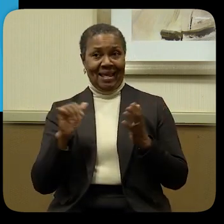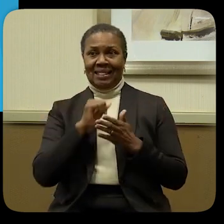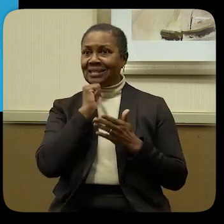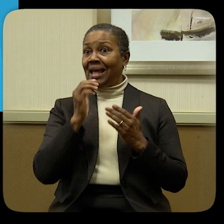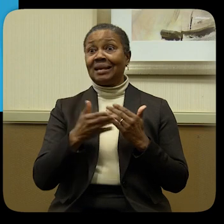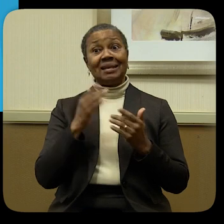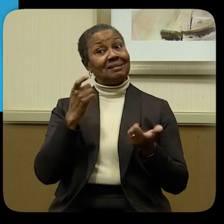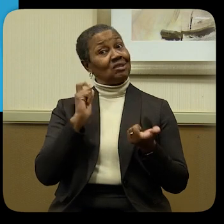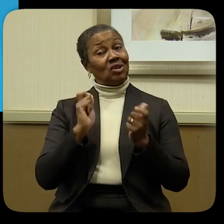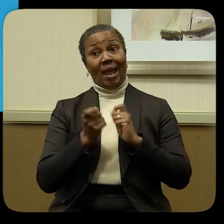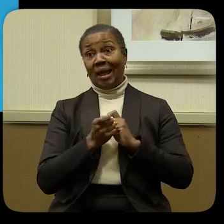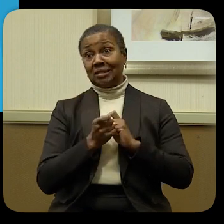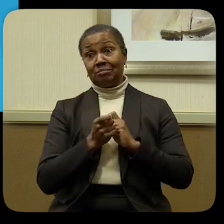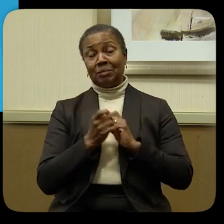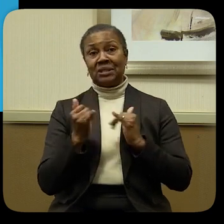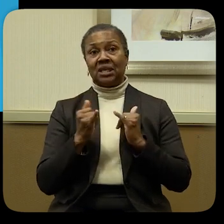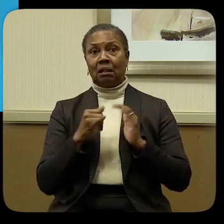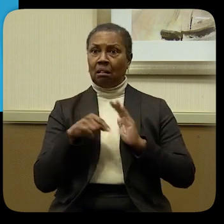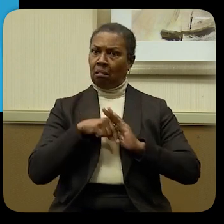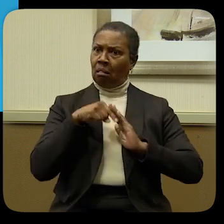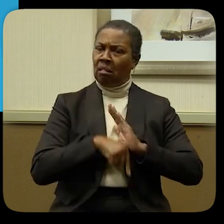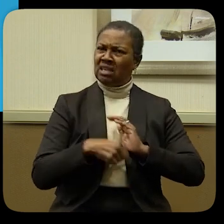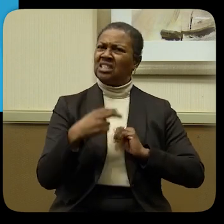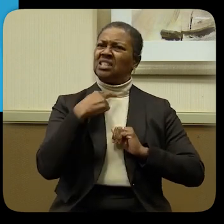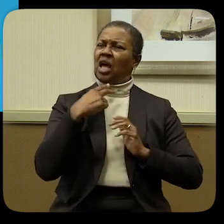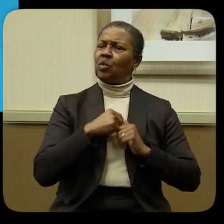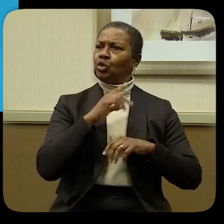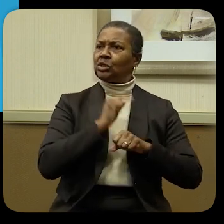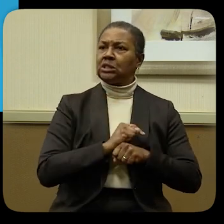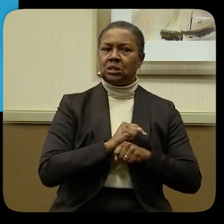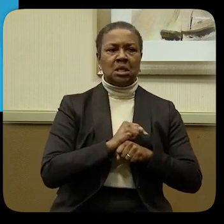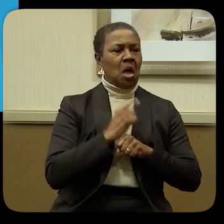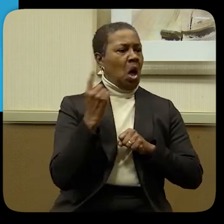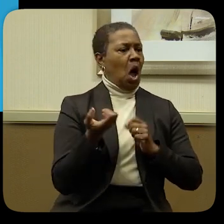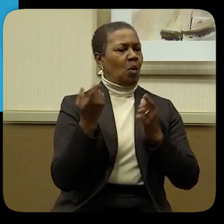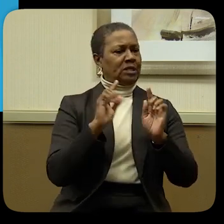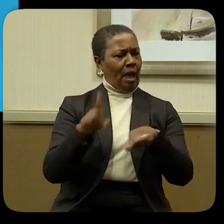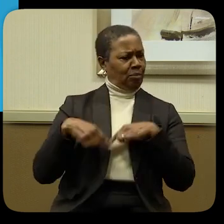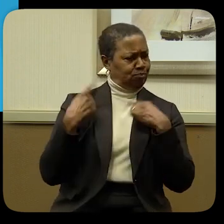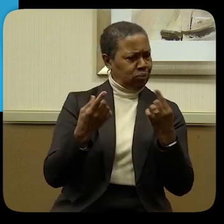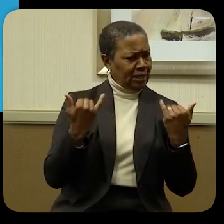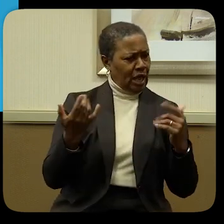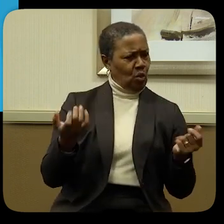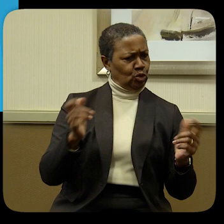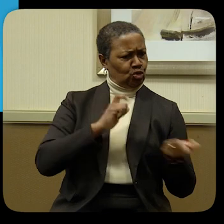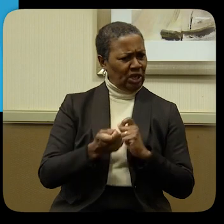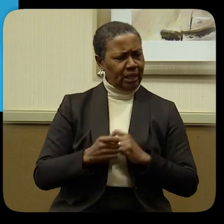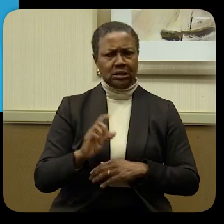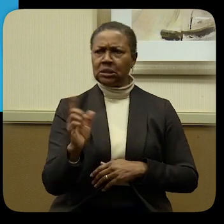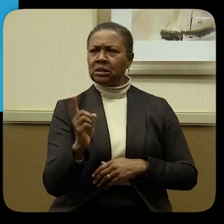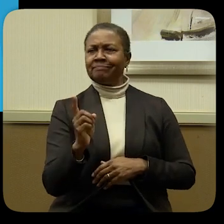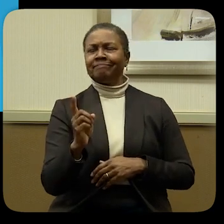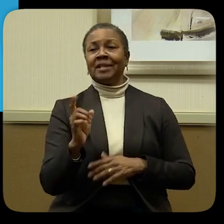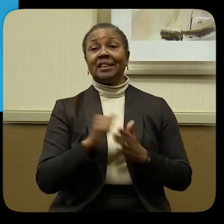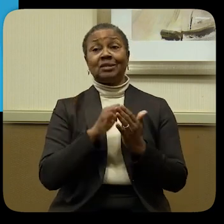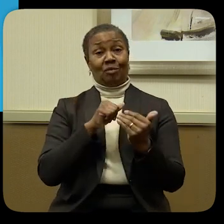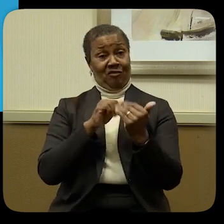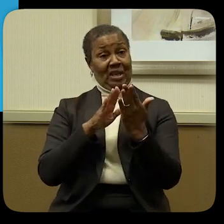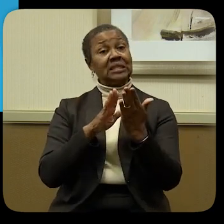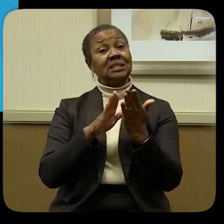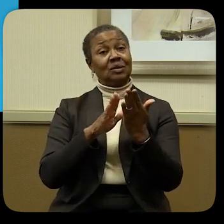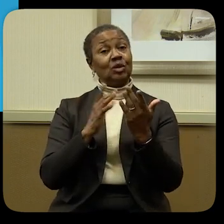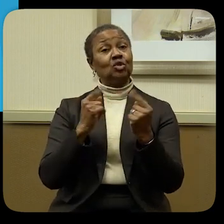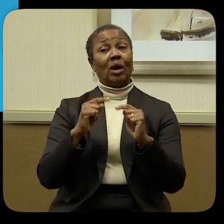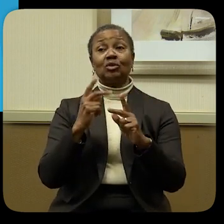an easy change, right? People are very steeped in traditions. We've always done it this way kind of thing. So that's something that we're up against when